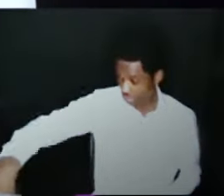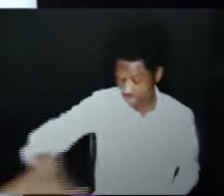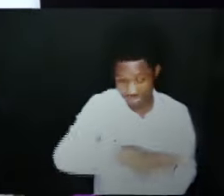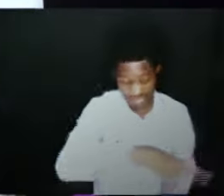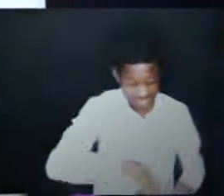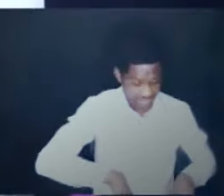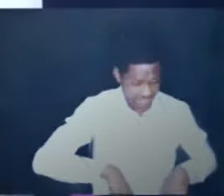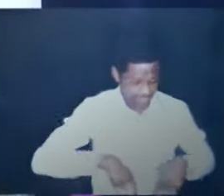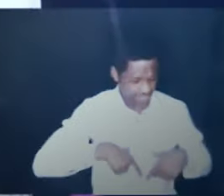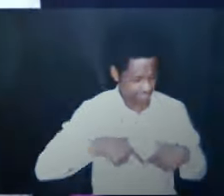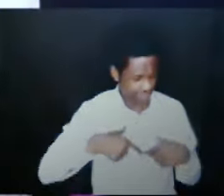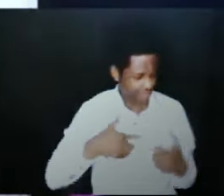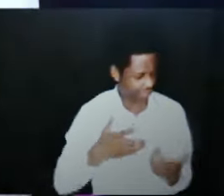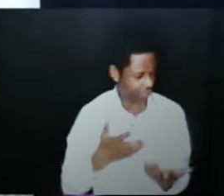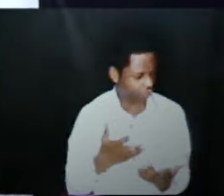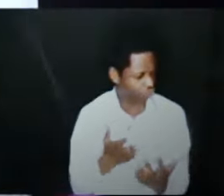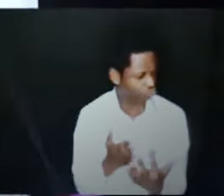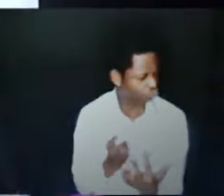believe.